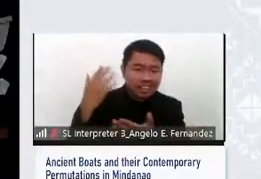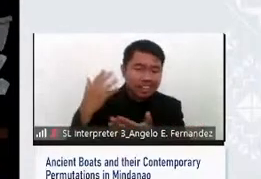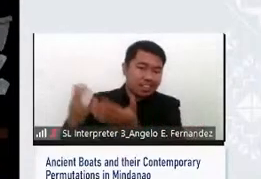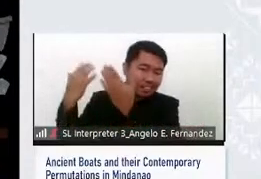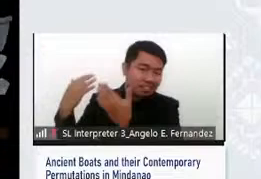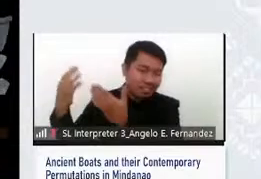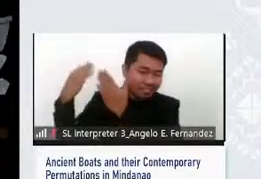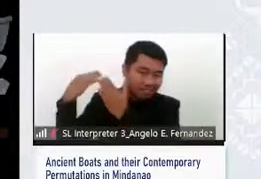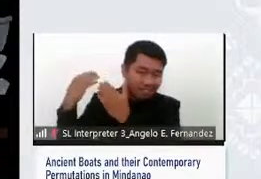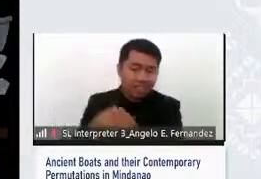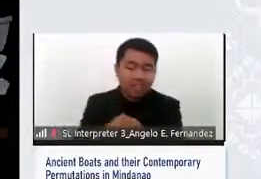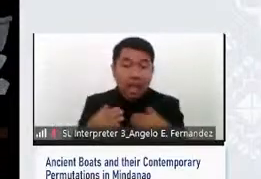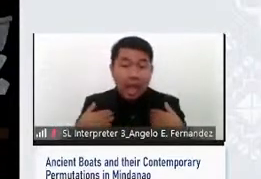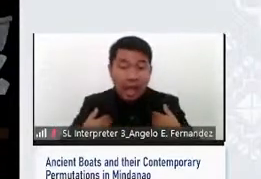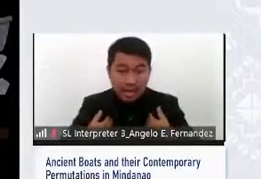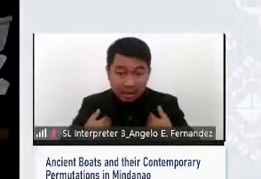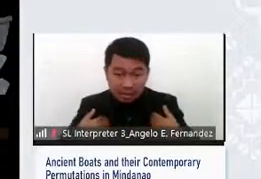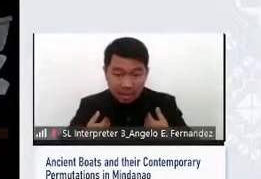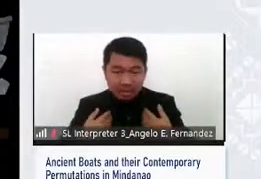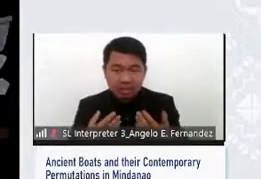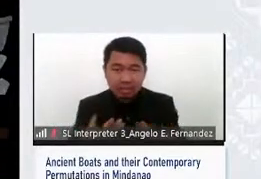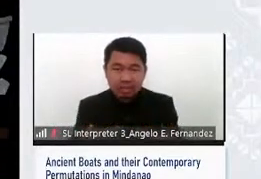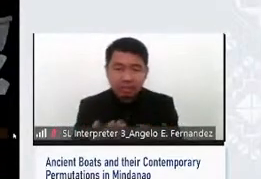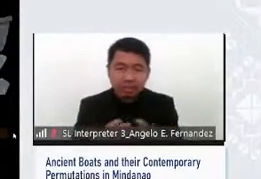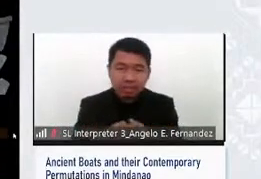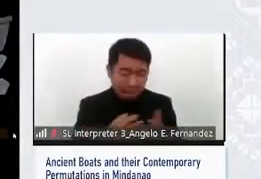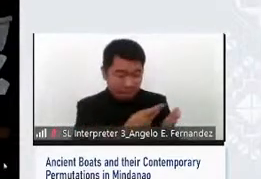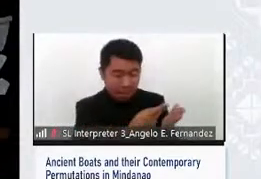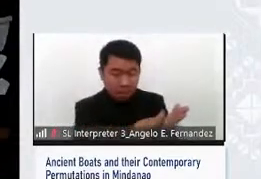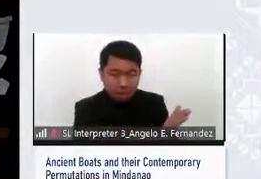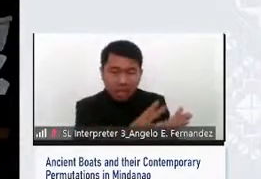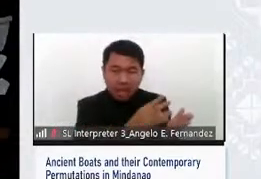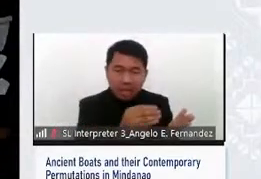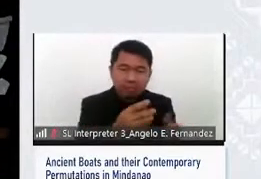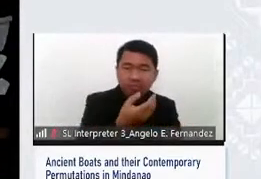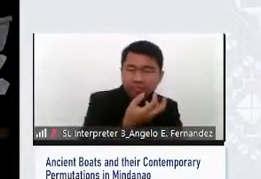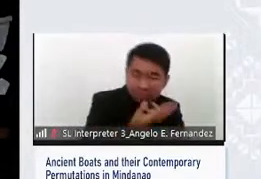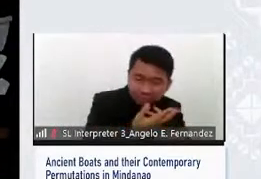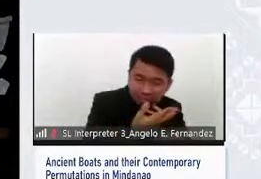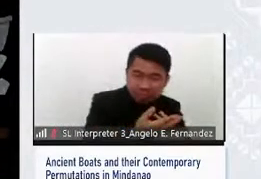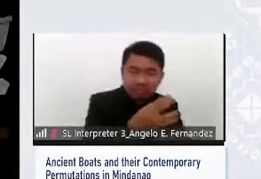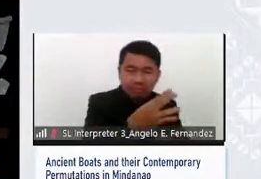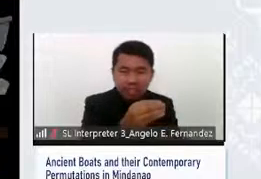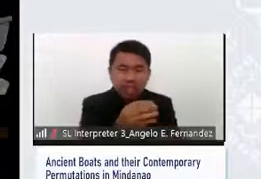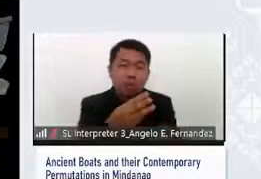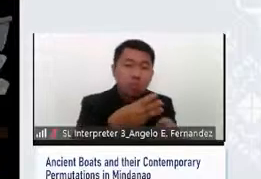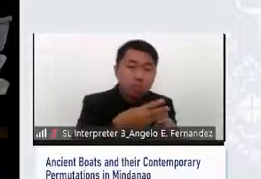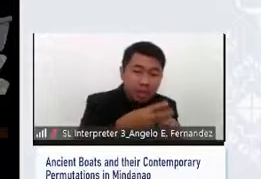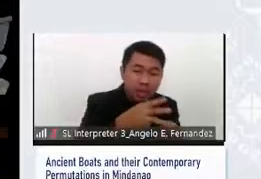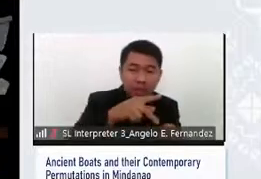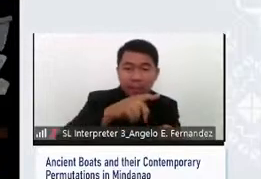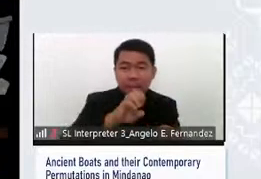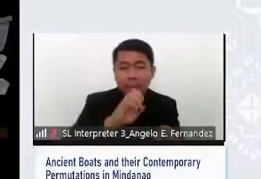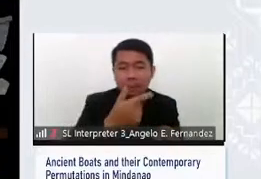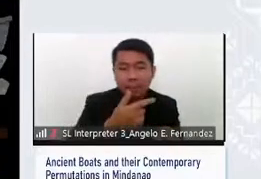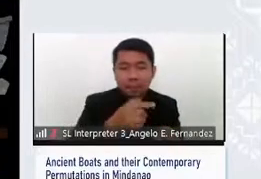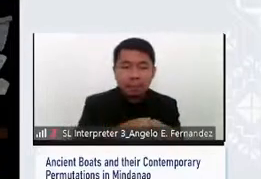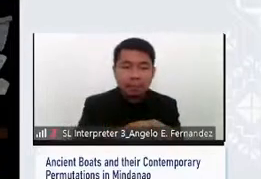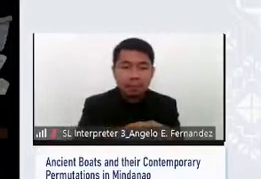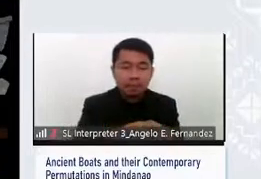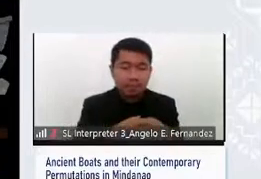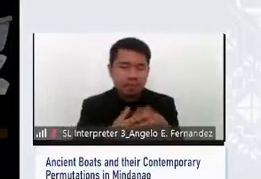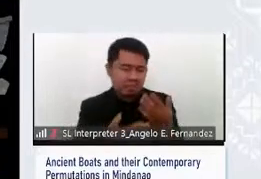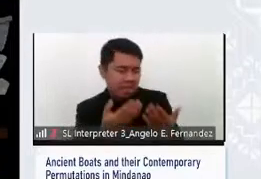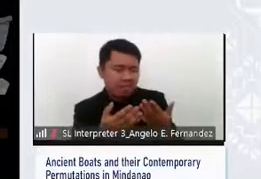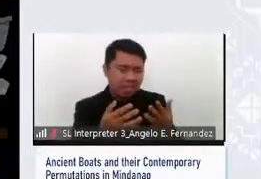implement handles, stone objects, earthenware shirts, and wooden pegs. They may or may not be associated